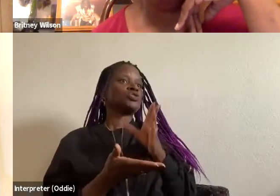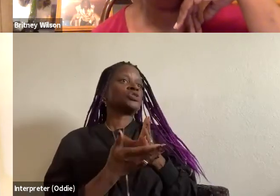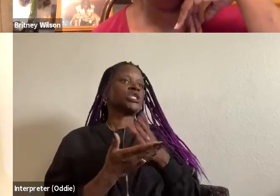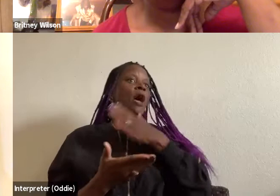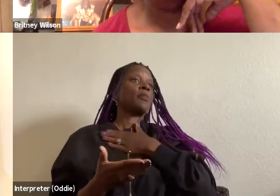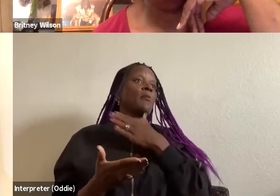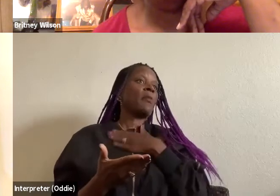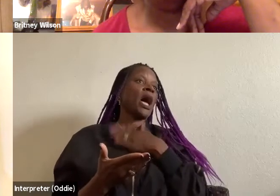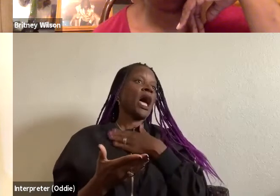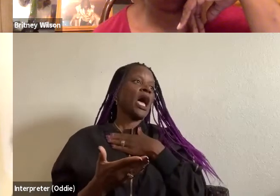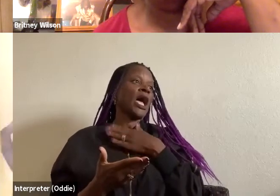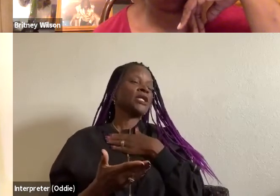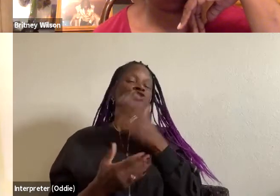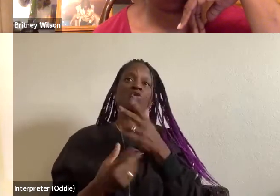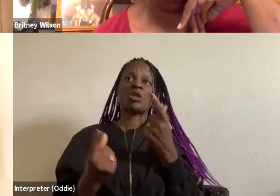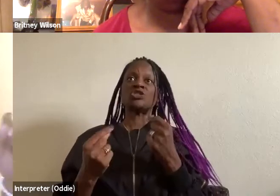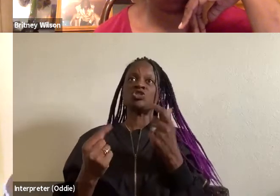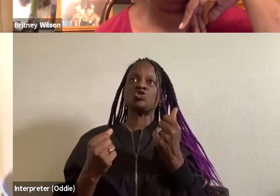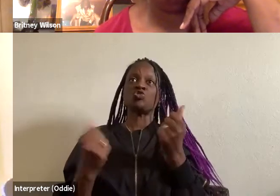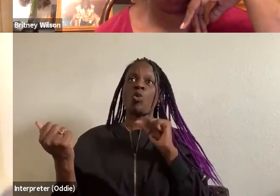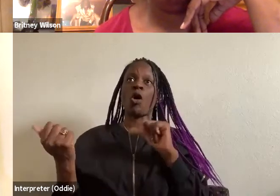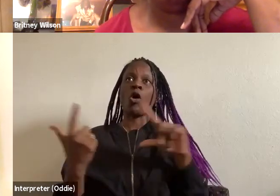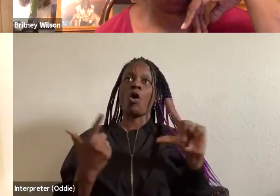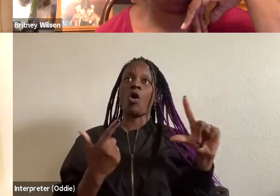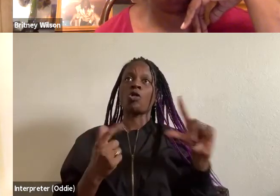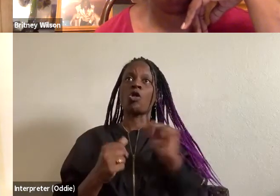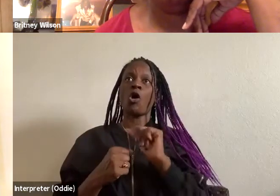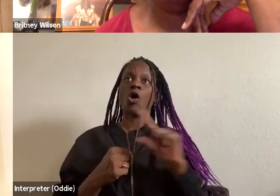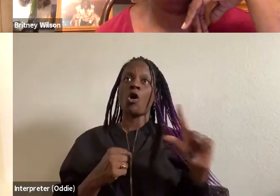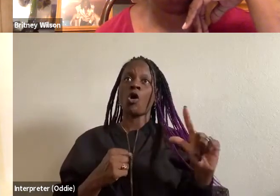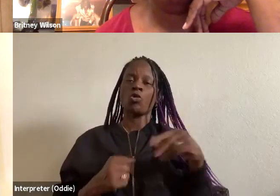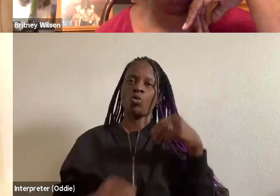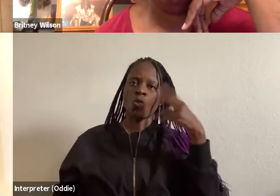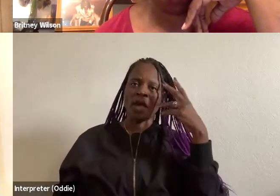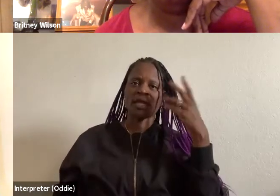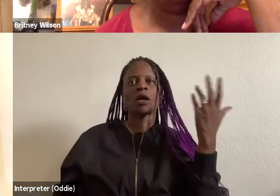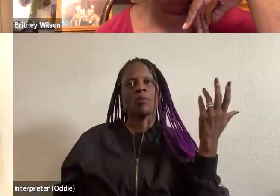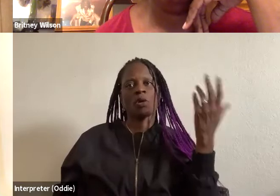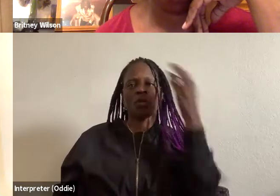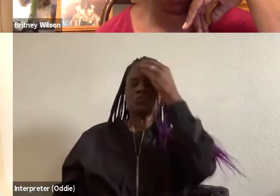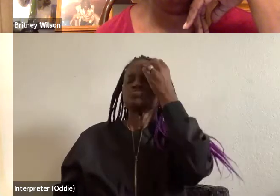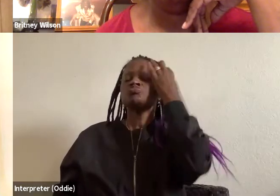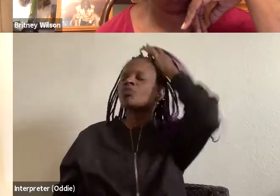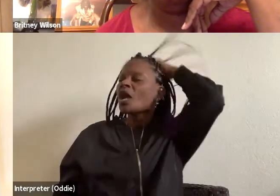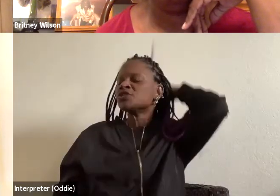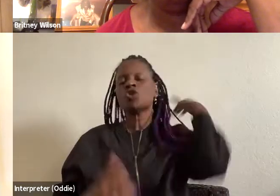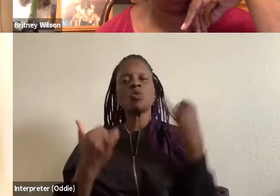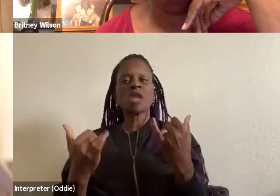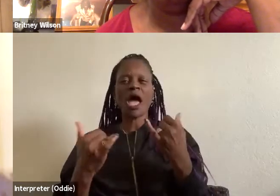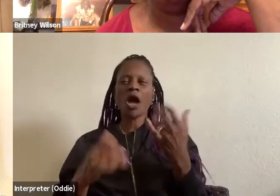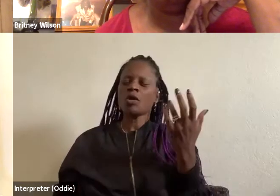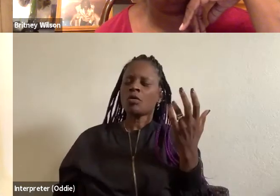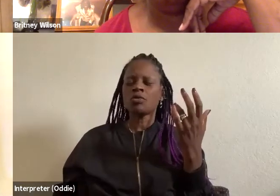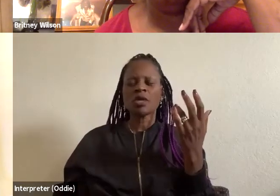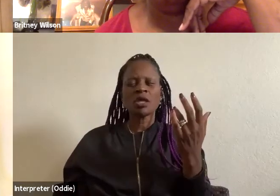white panel. And it's like, for me, when you get to a certain point in your career and you look around and you're doing these panels,